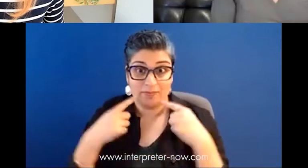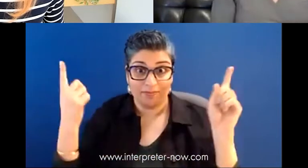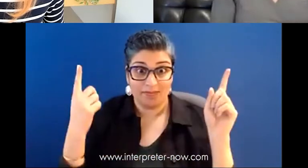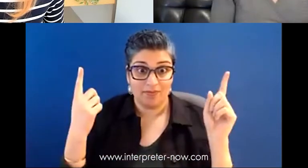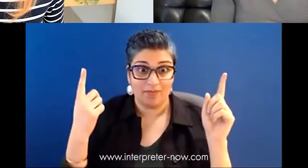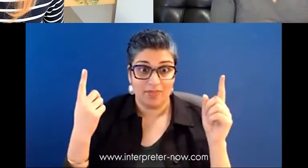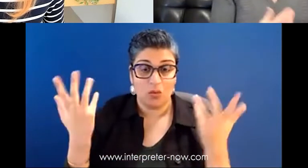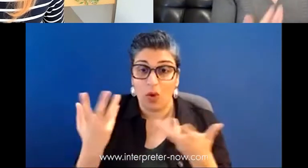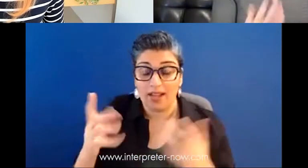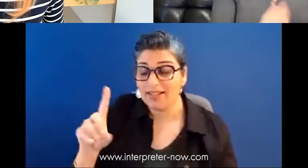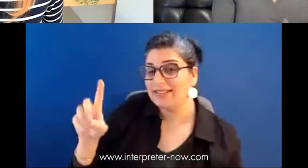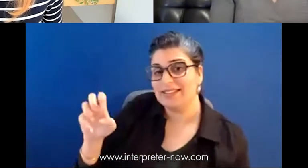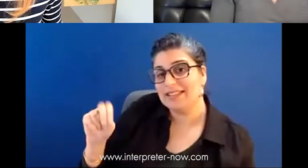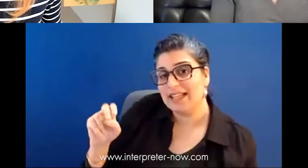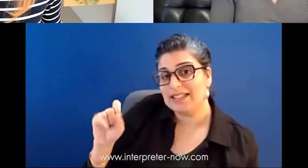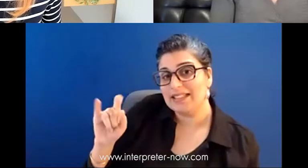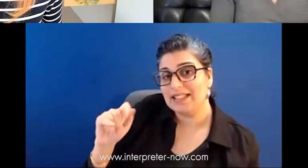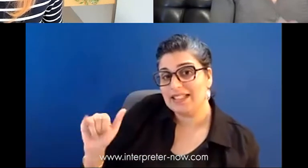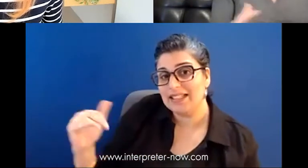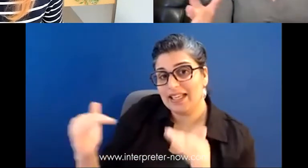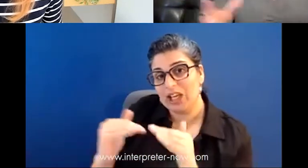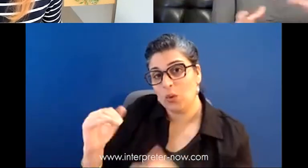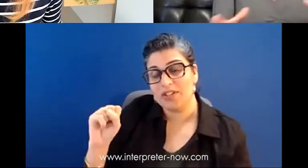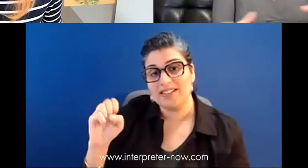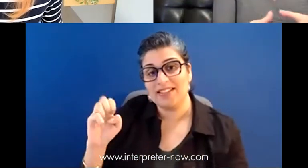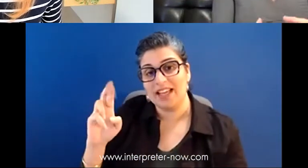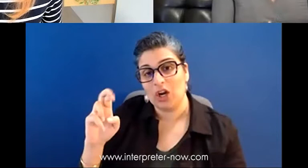equals serendipity. Just how many people you can cram into,